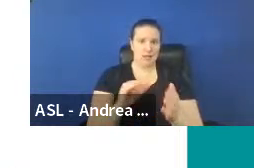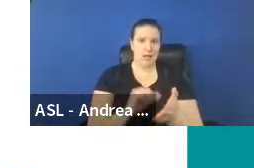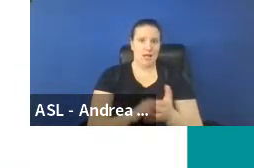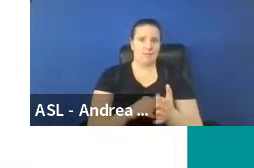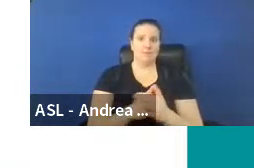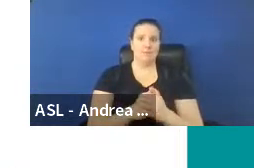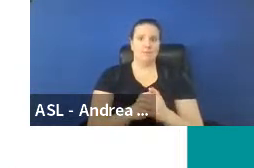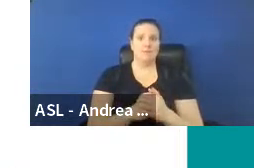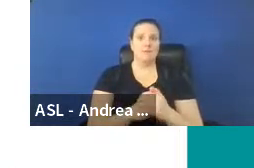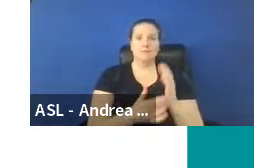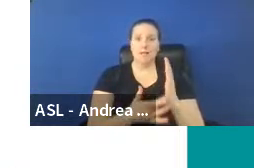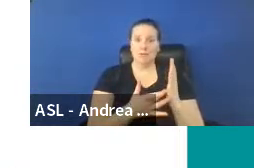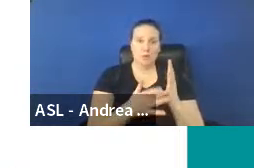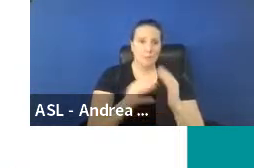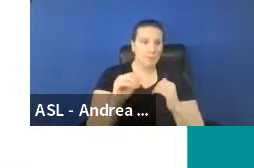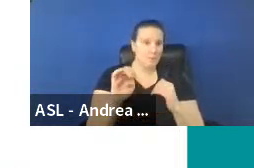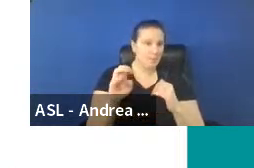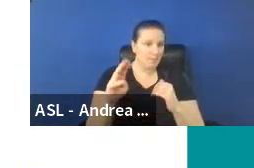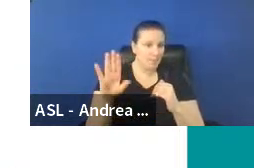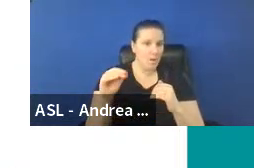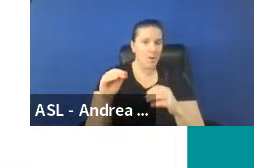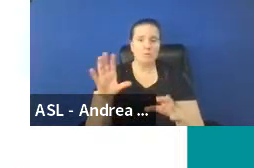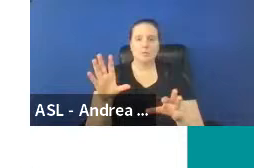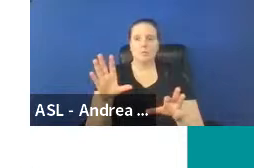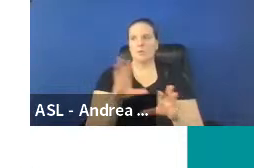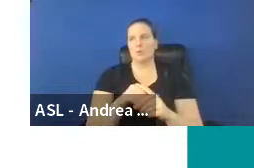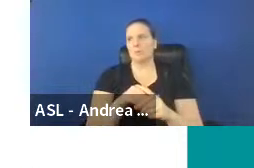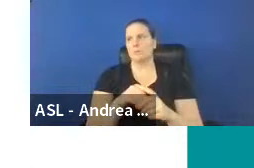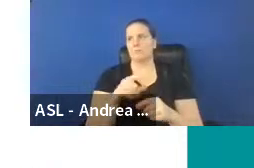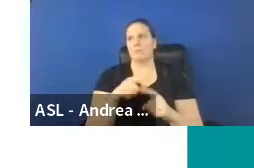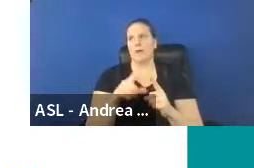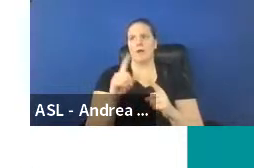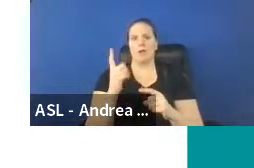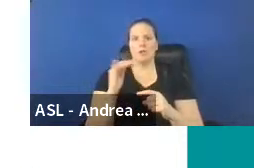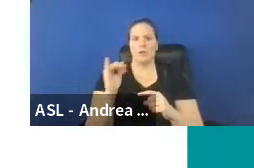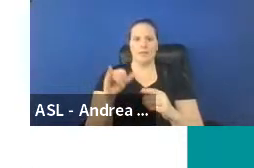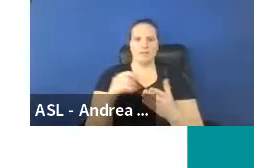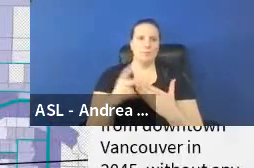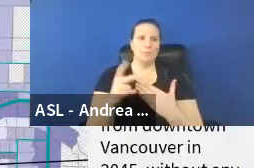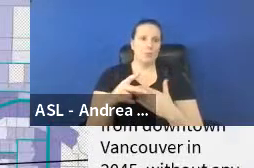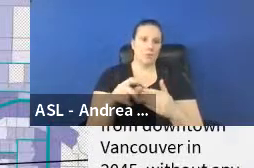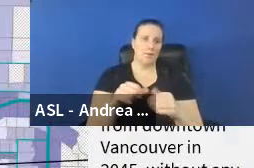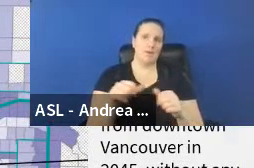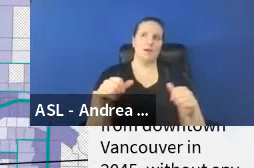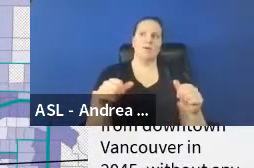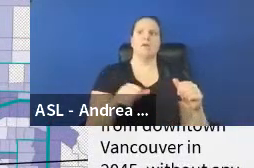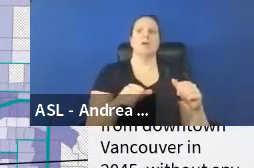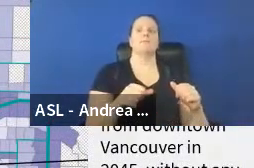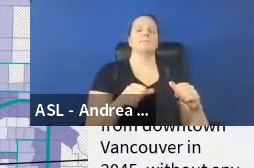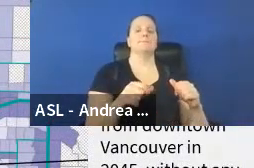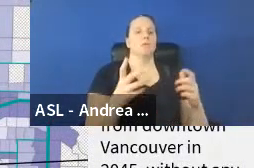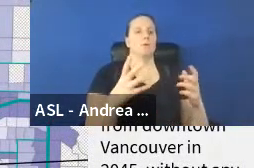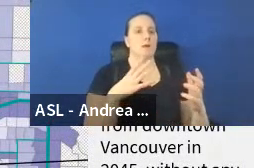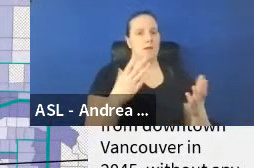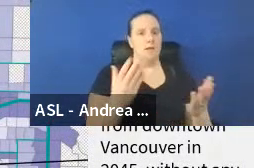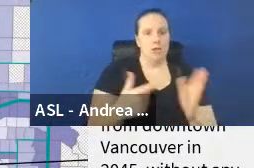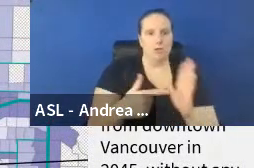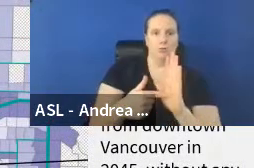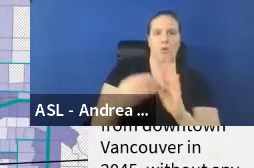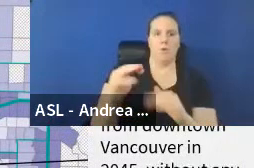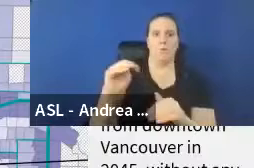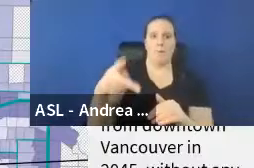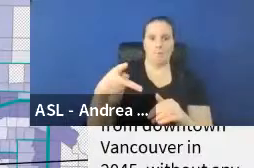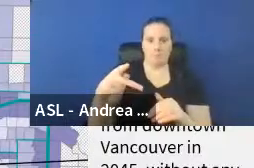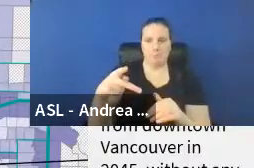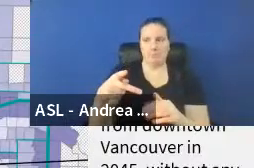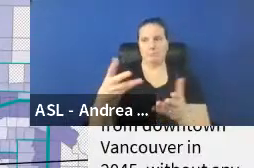am doing a technical memo to include, but this one just looks at residents of the program area. So here I'm showing a map